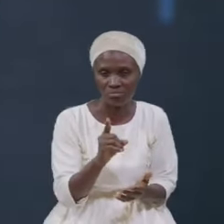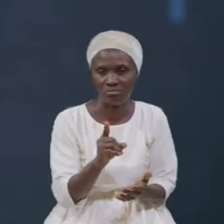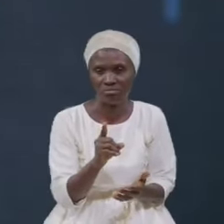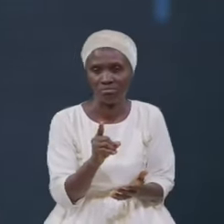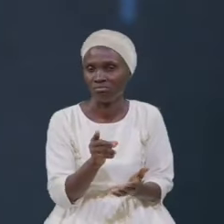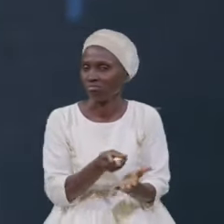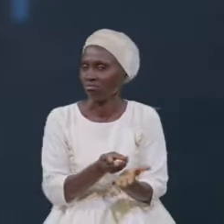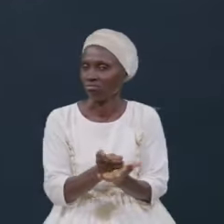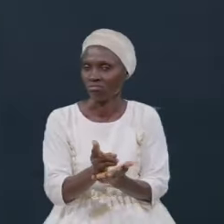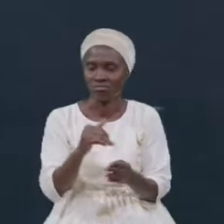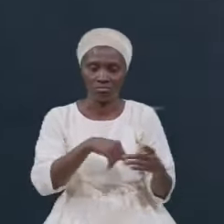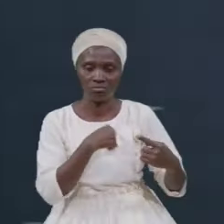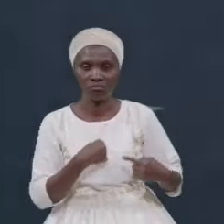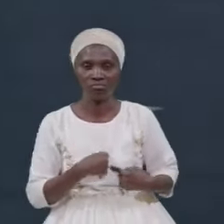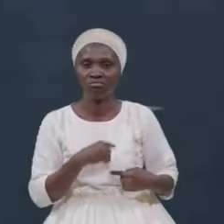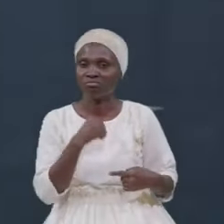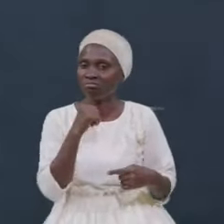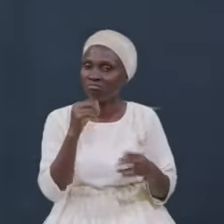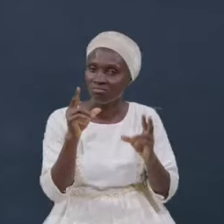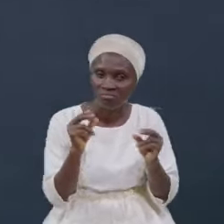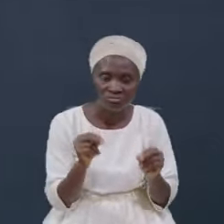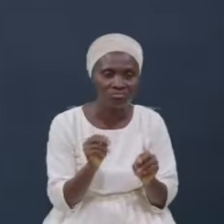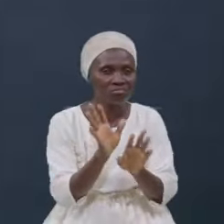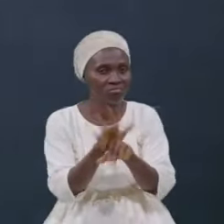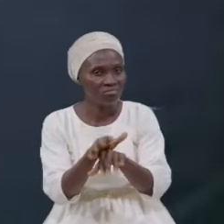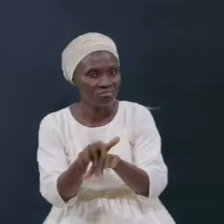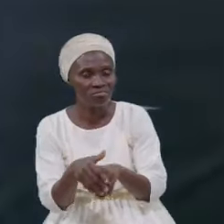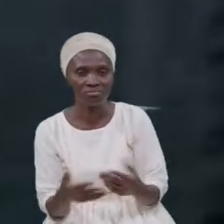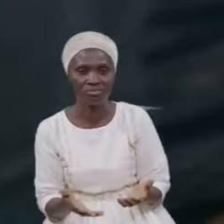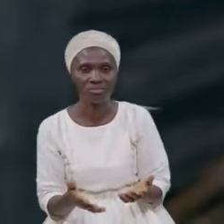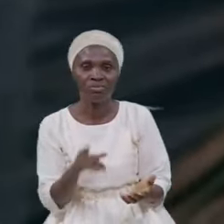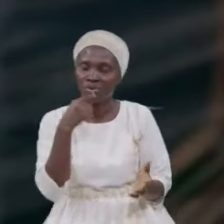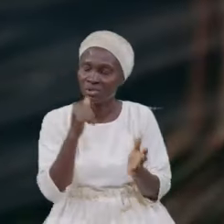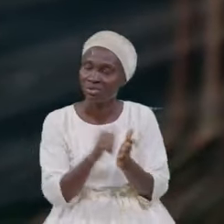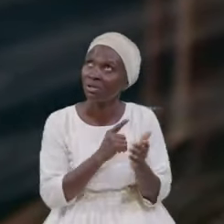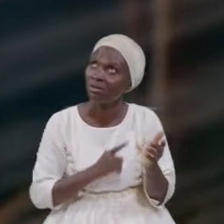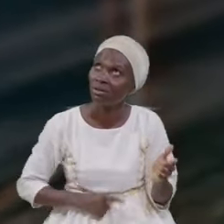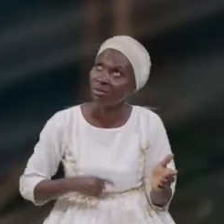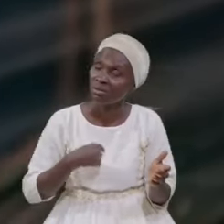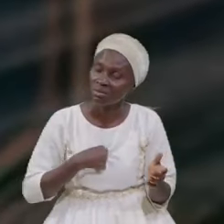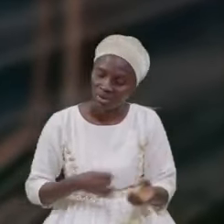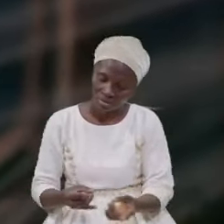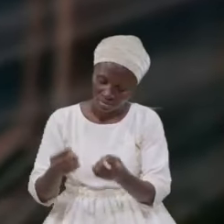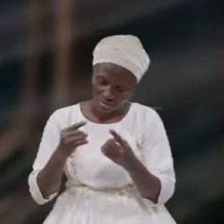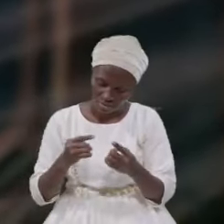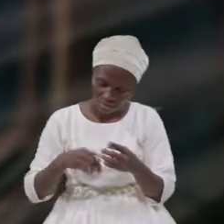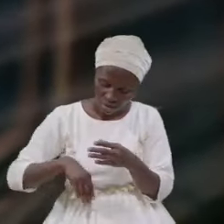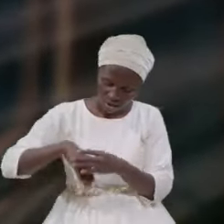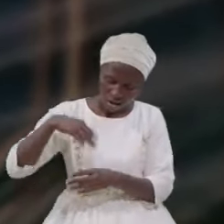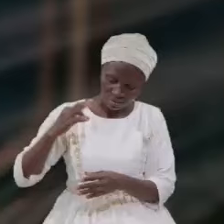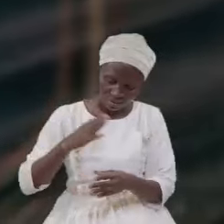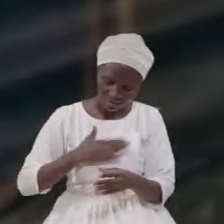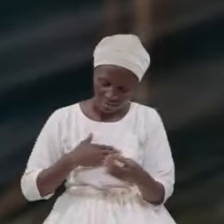come out of my sin. Lord, I come to thee. Out